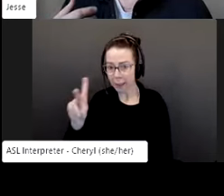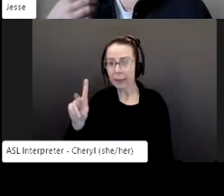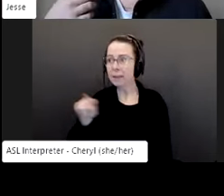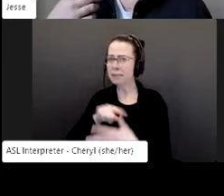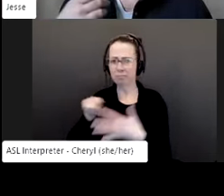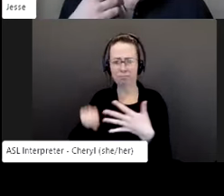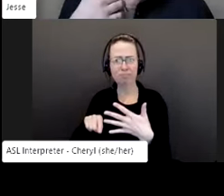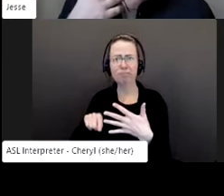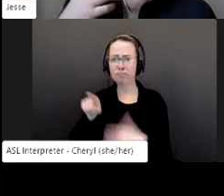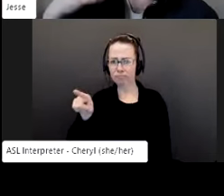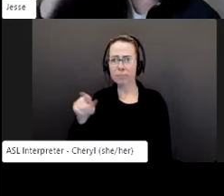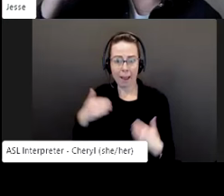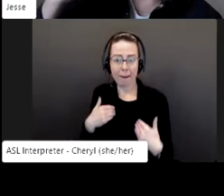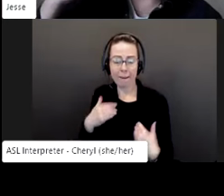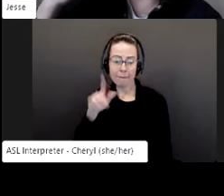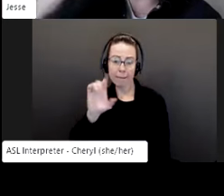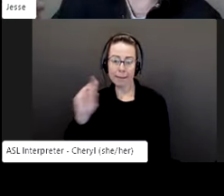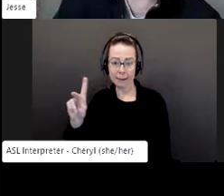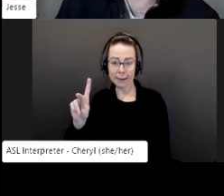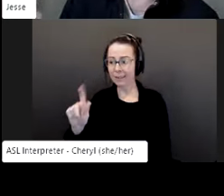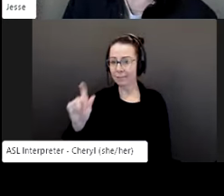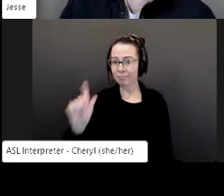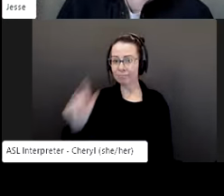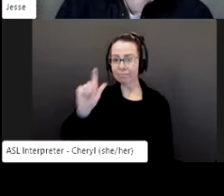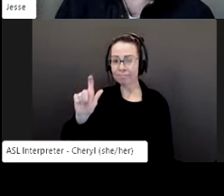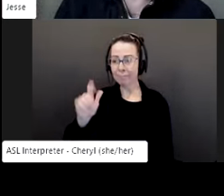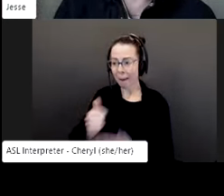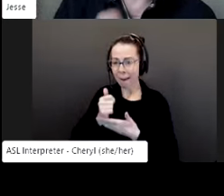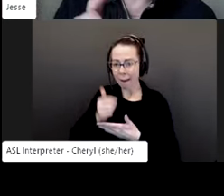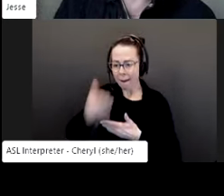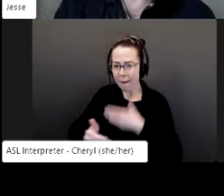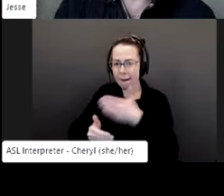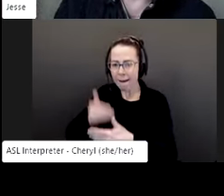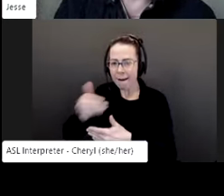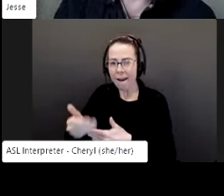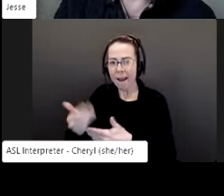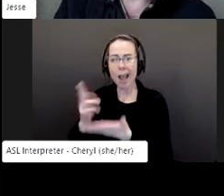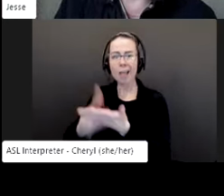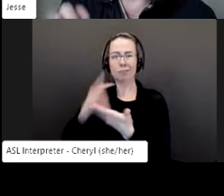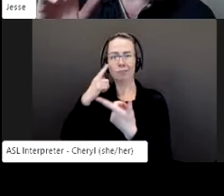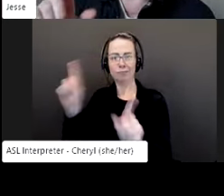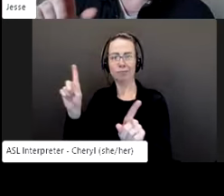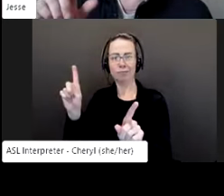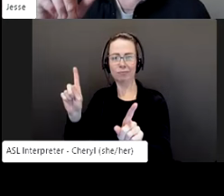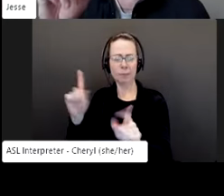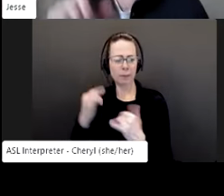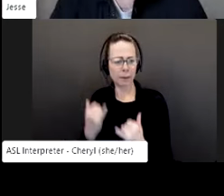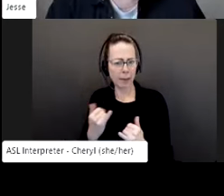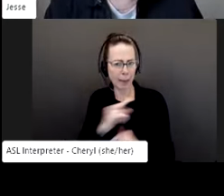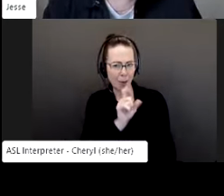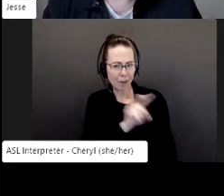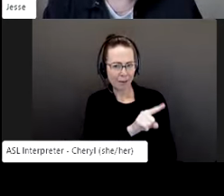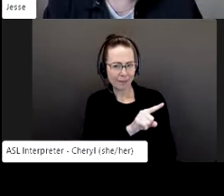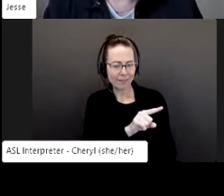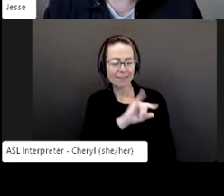that that guides you through this. And one thing, just to, I'm going to ask my colleague right now to